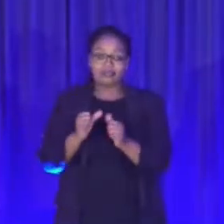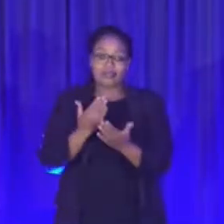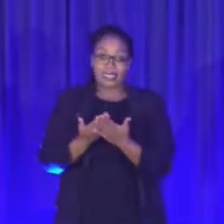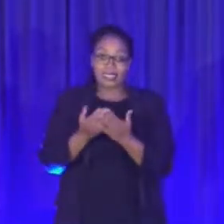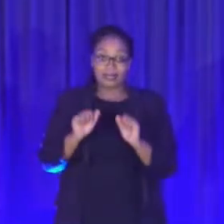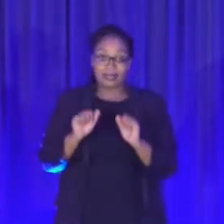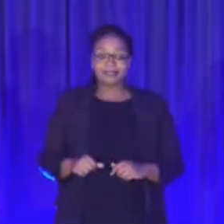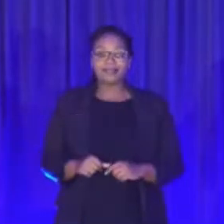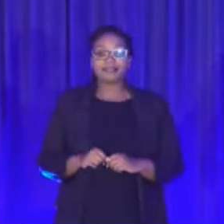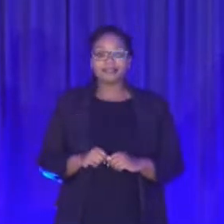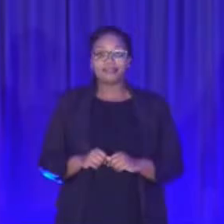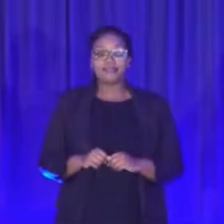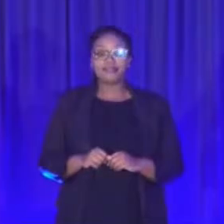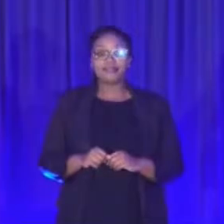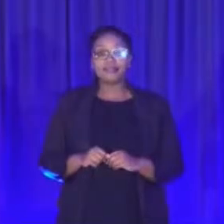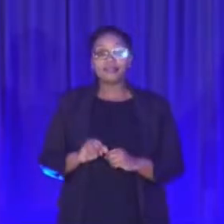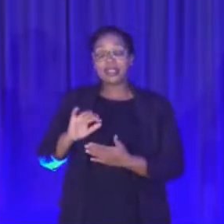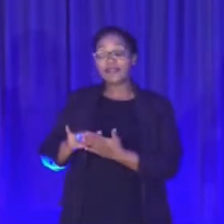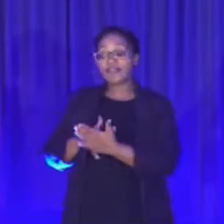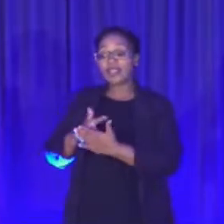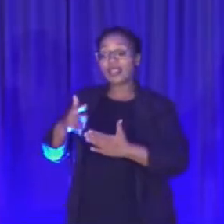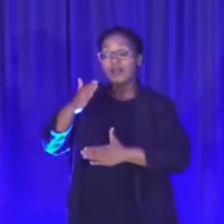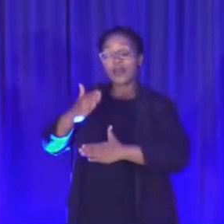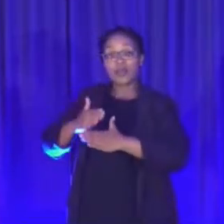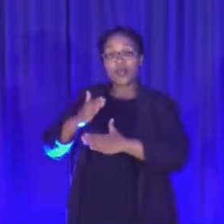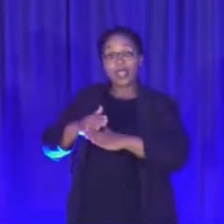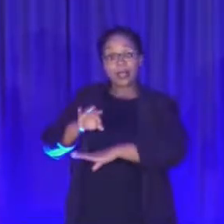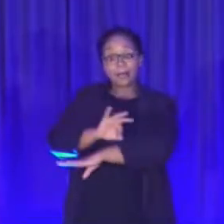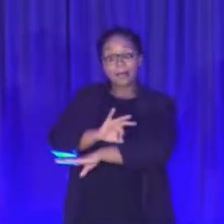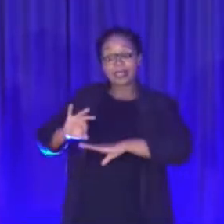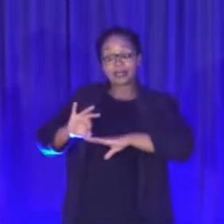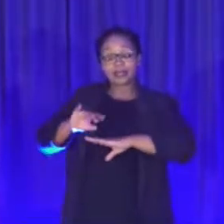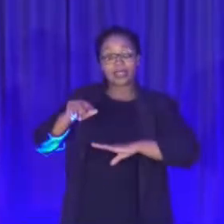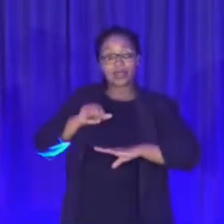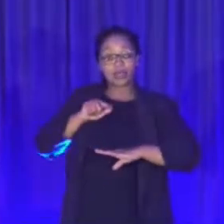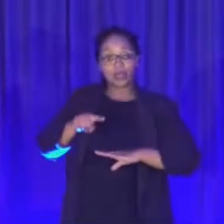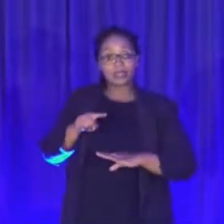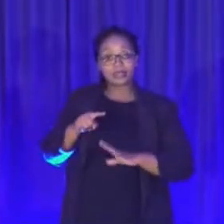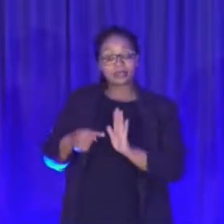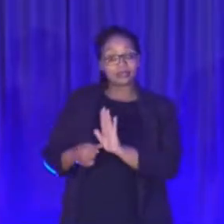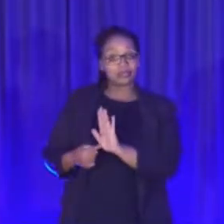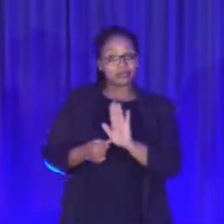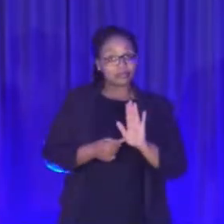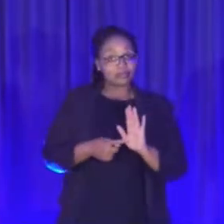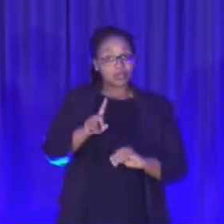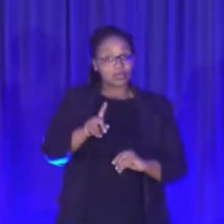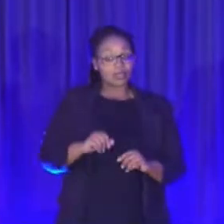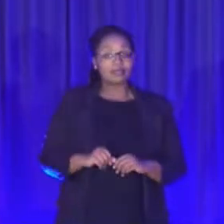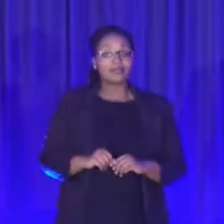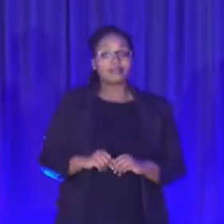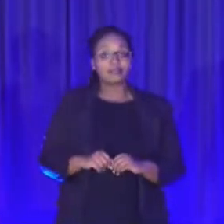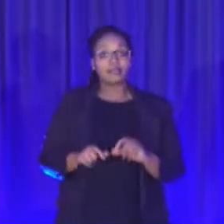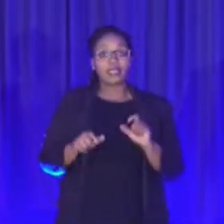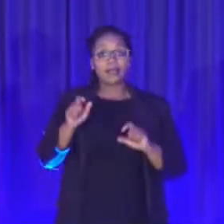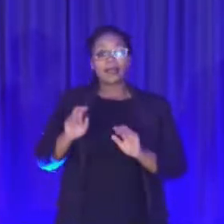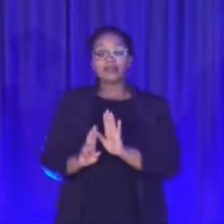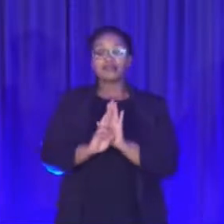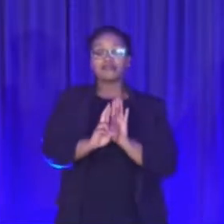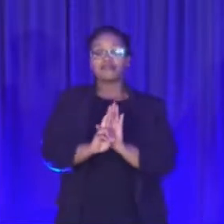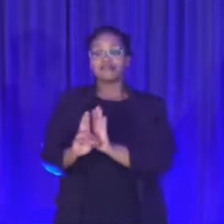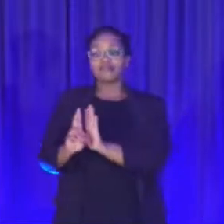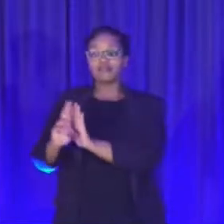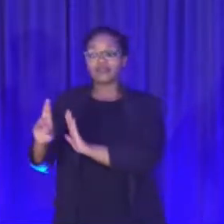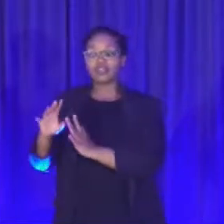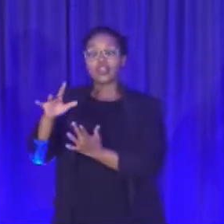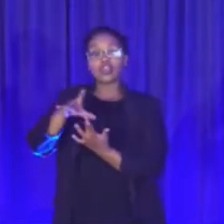Our planning framework indicates that candidate nomination is likely to close